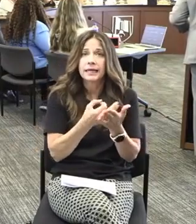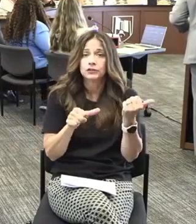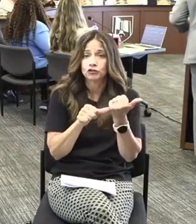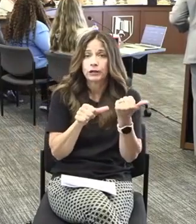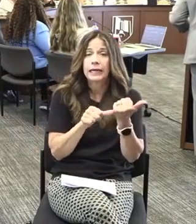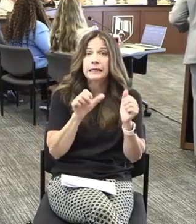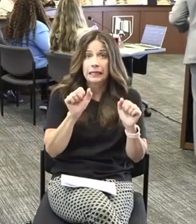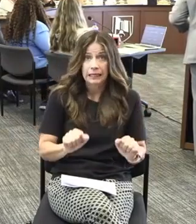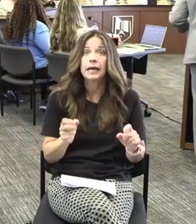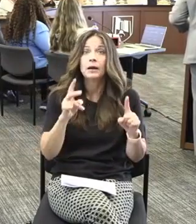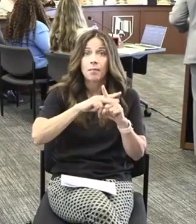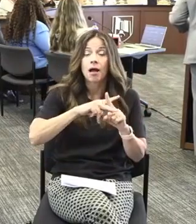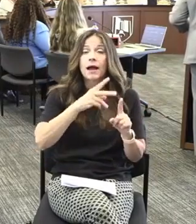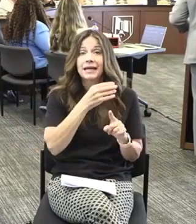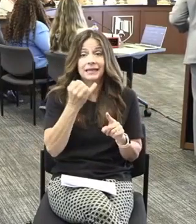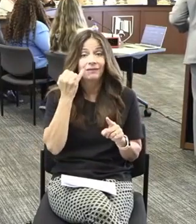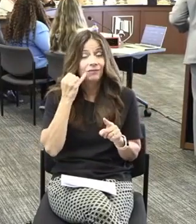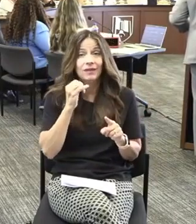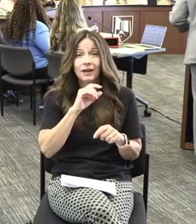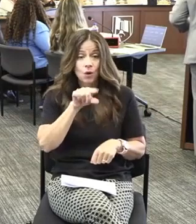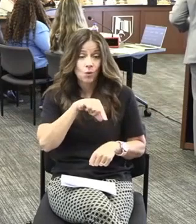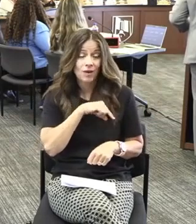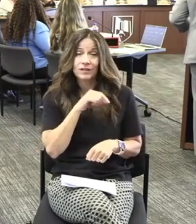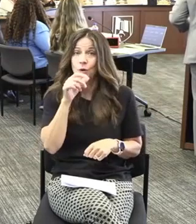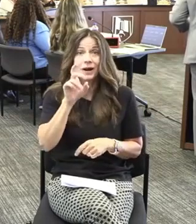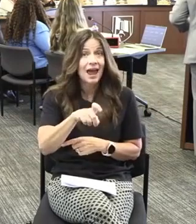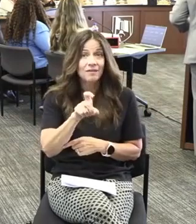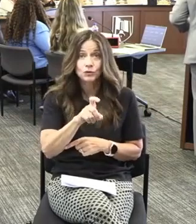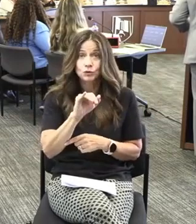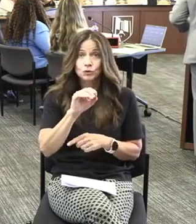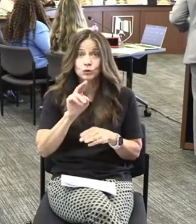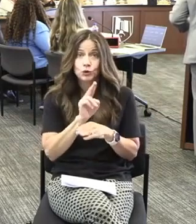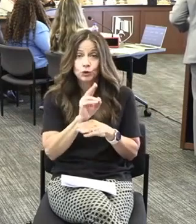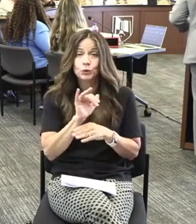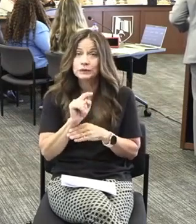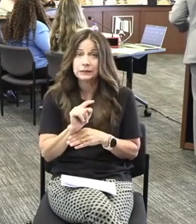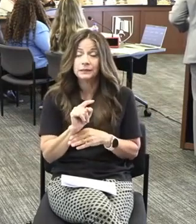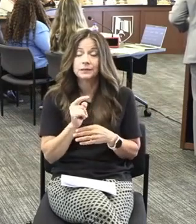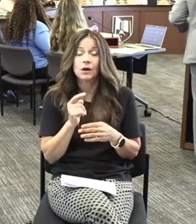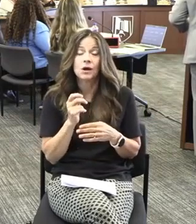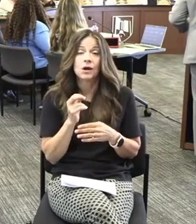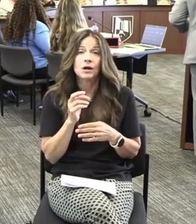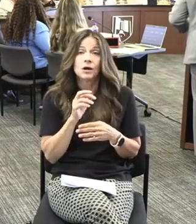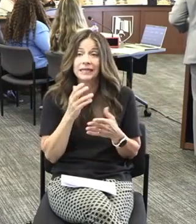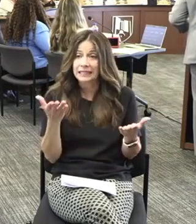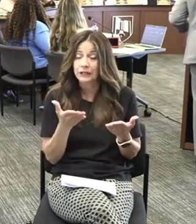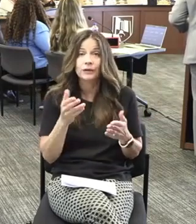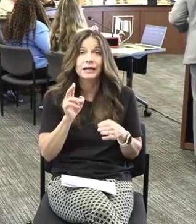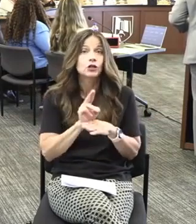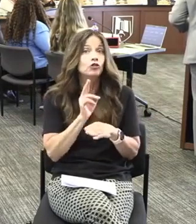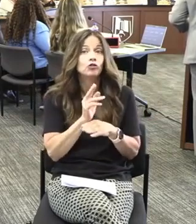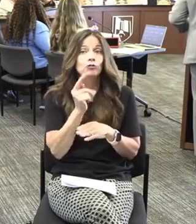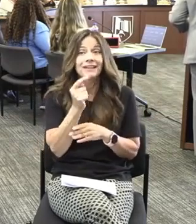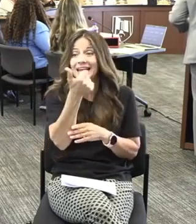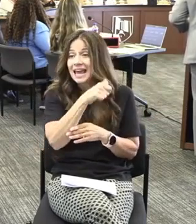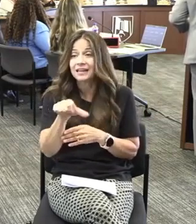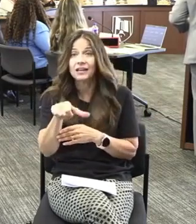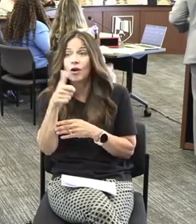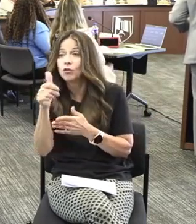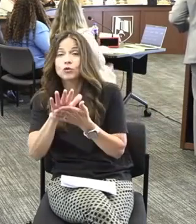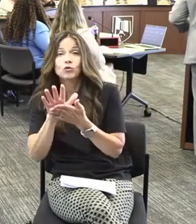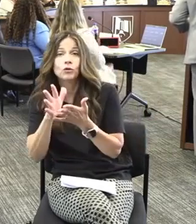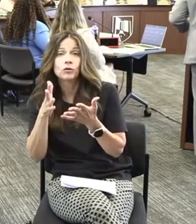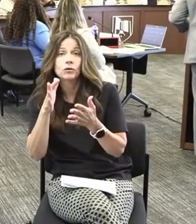they qualify for it, they don't have to use it, period, or they don't have to use it here. They can use it at any other school they choose to go